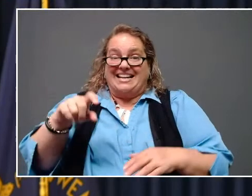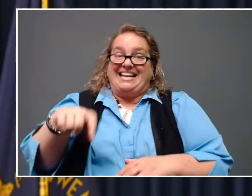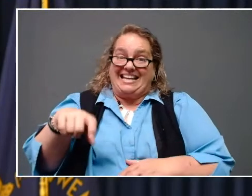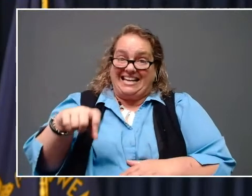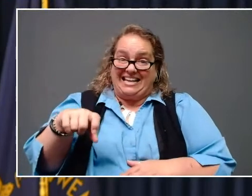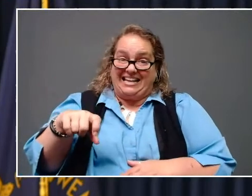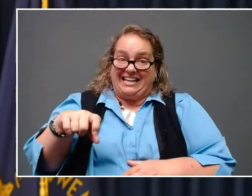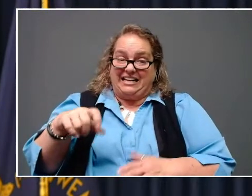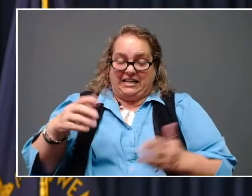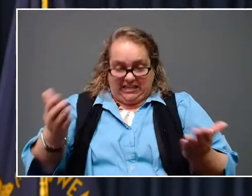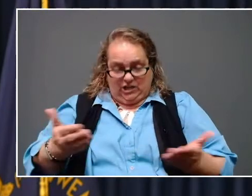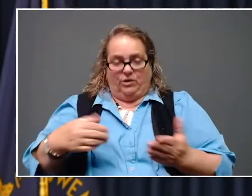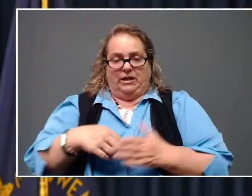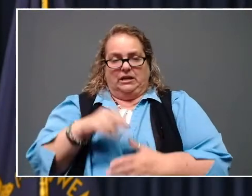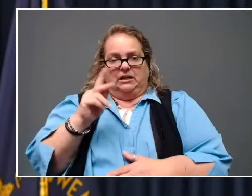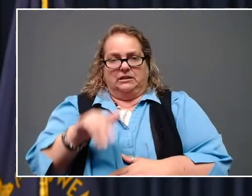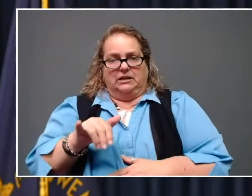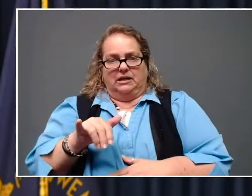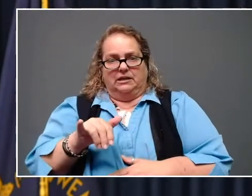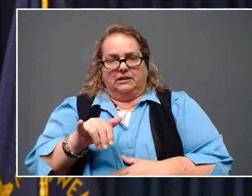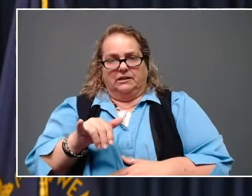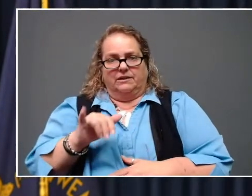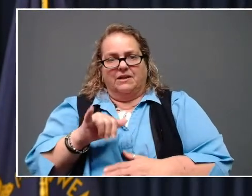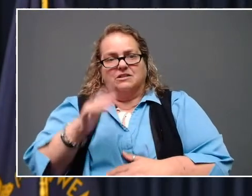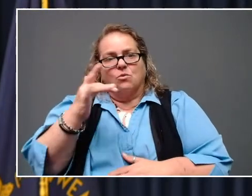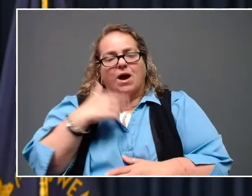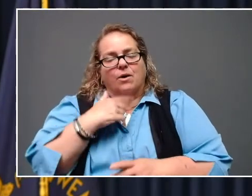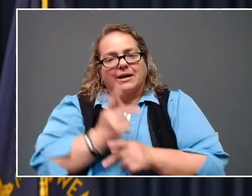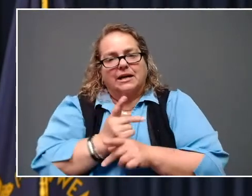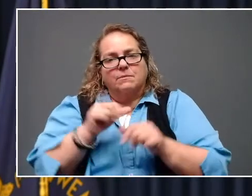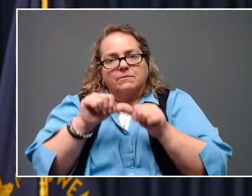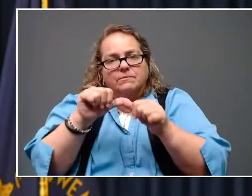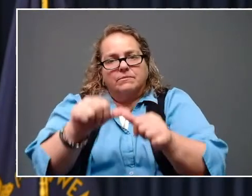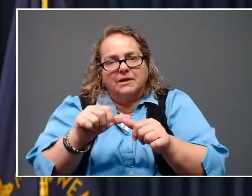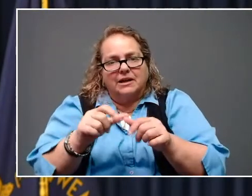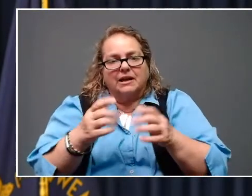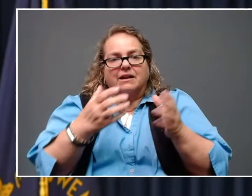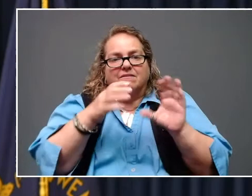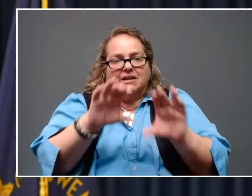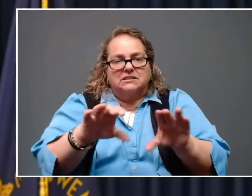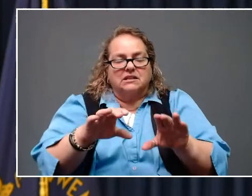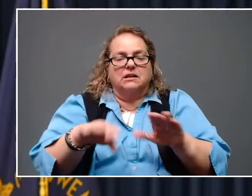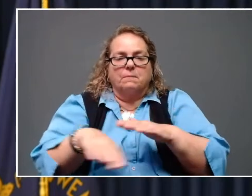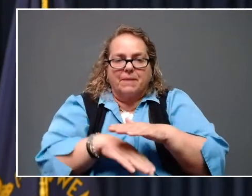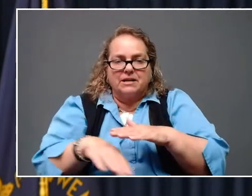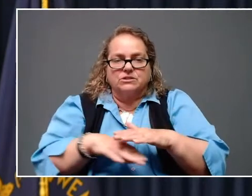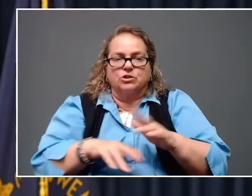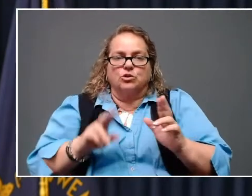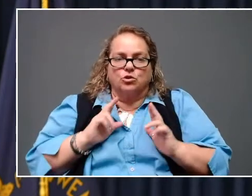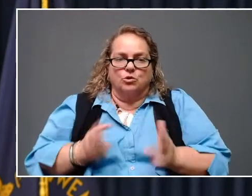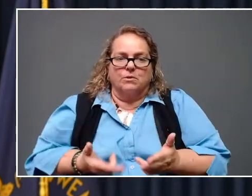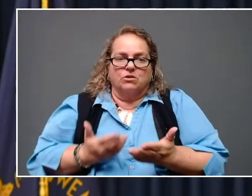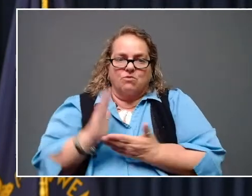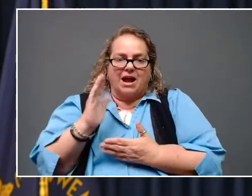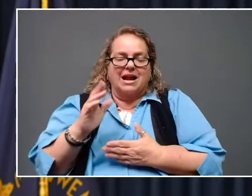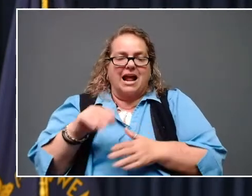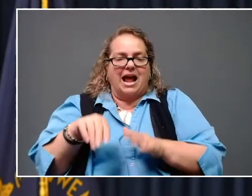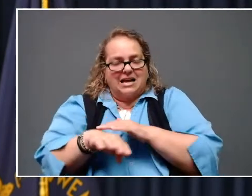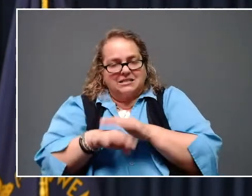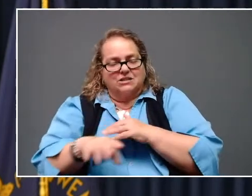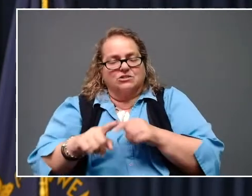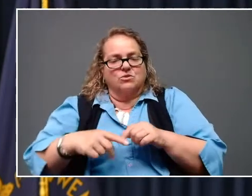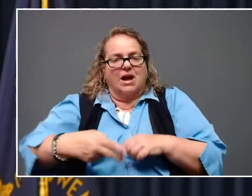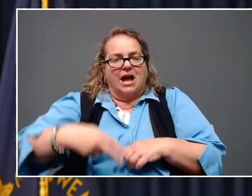here in Kentucky. That's why we keep investing in a basic human right, access to high quality, affordable health